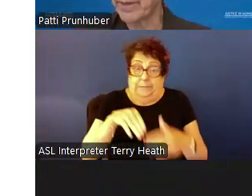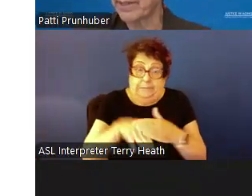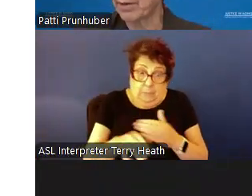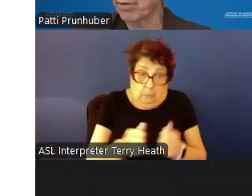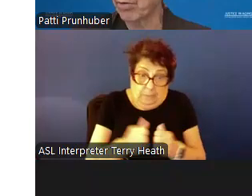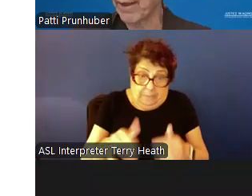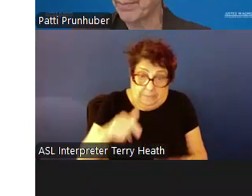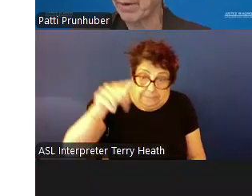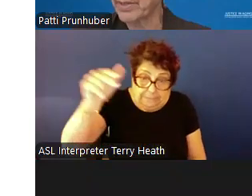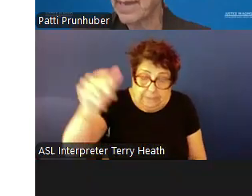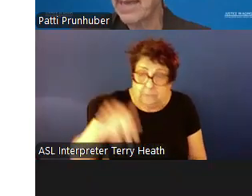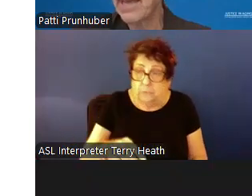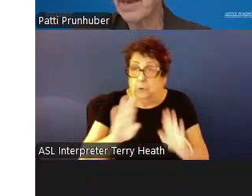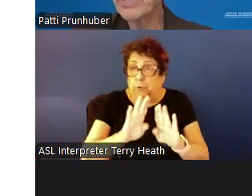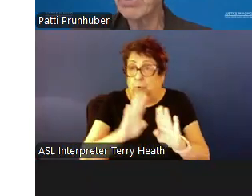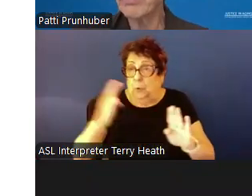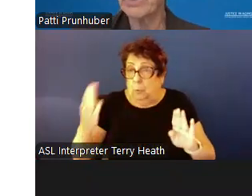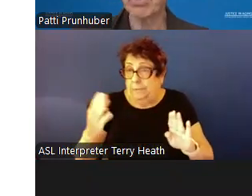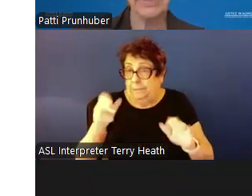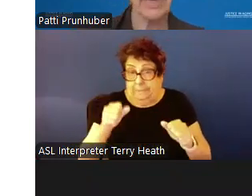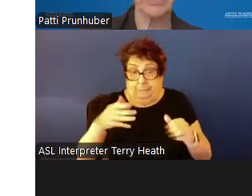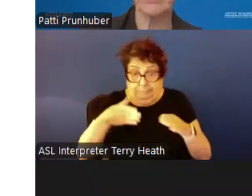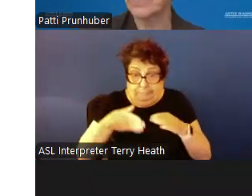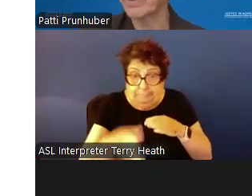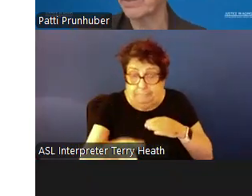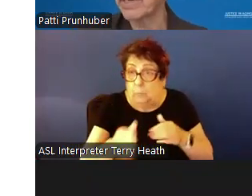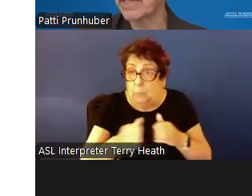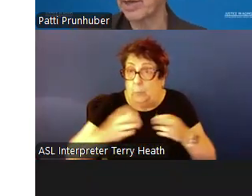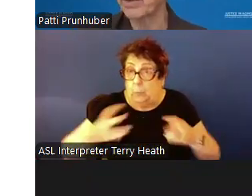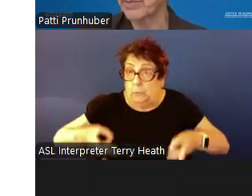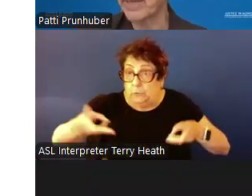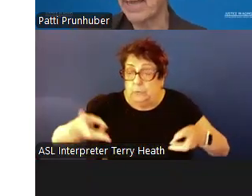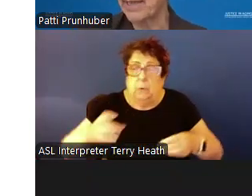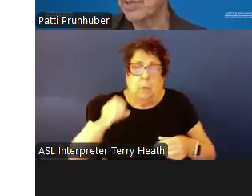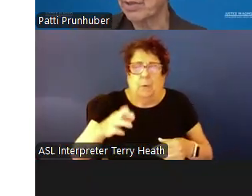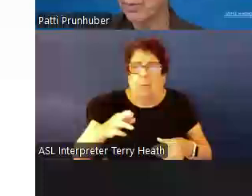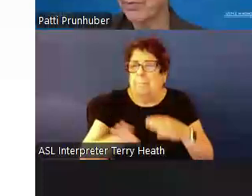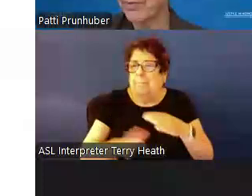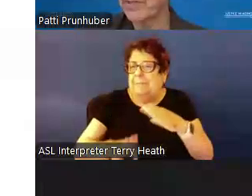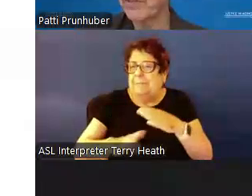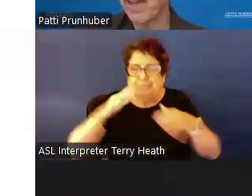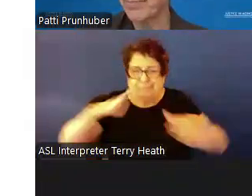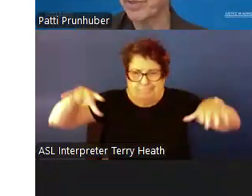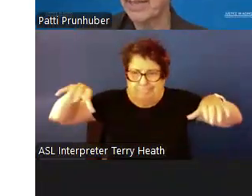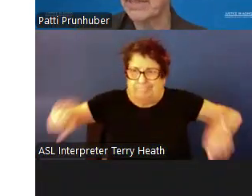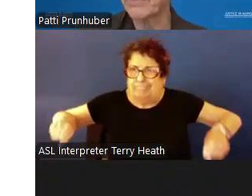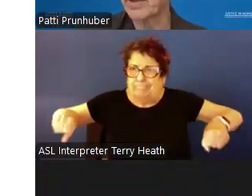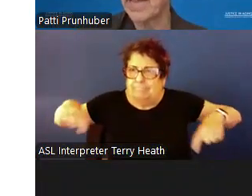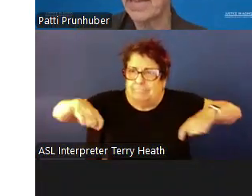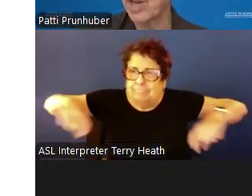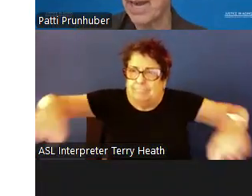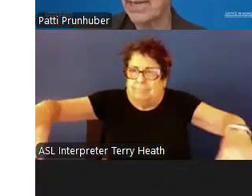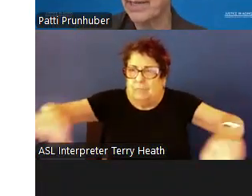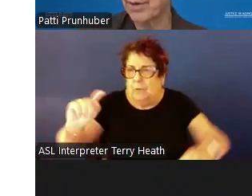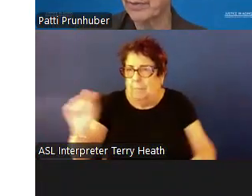or even basic grab bars. And we know that all types of disabilities increase with age, with 55% of